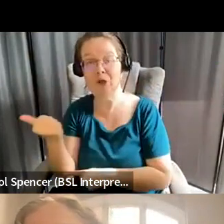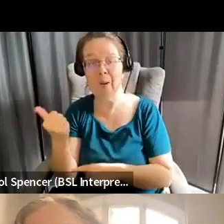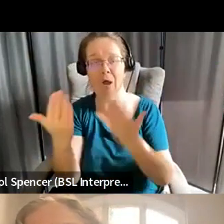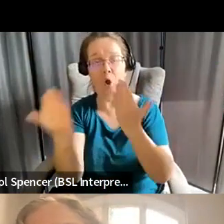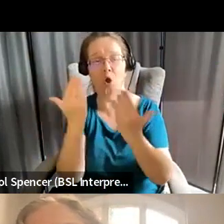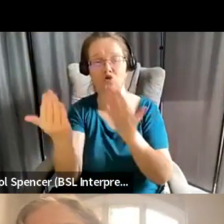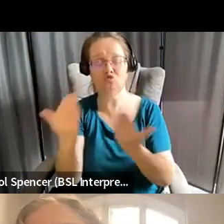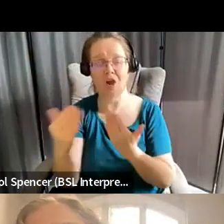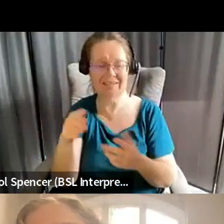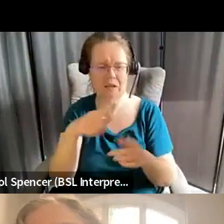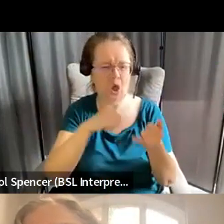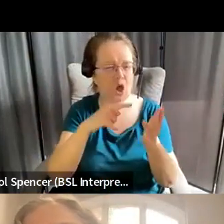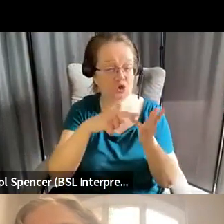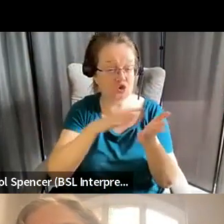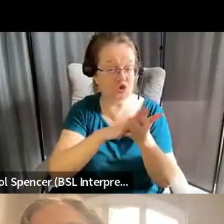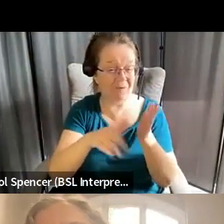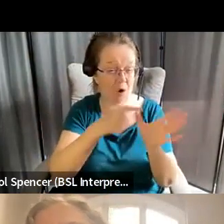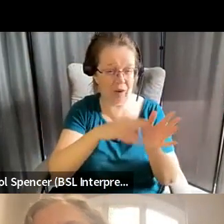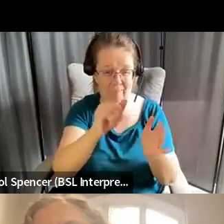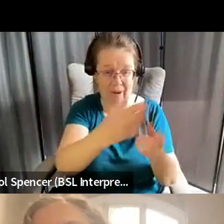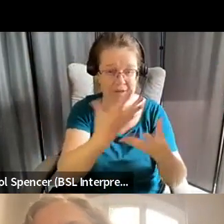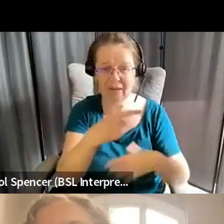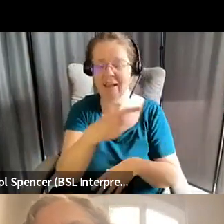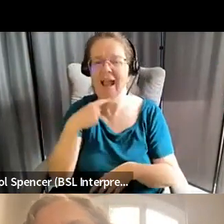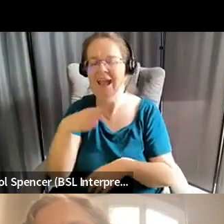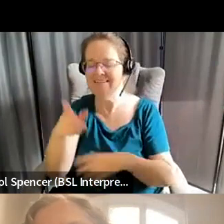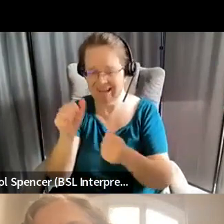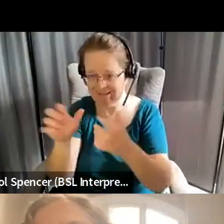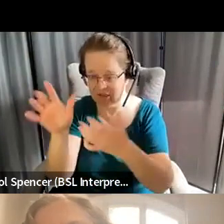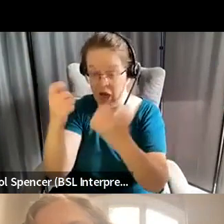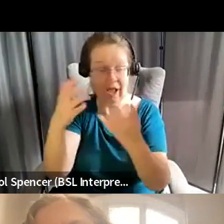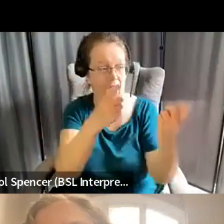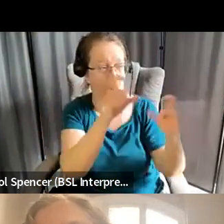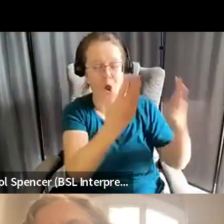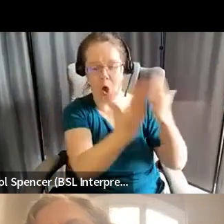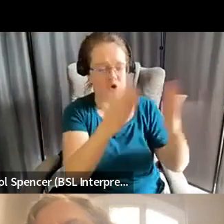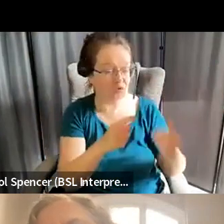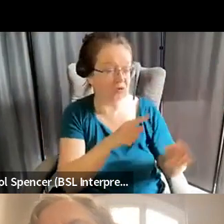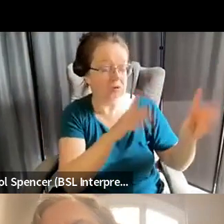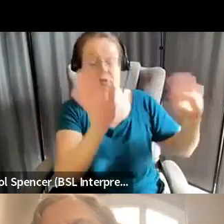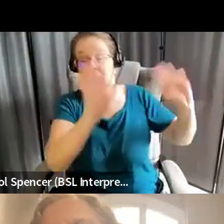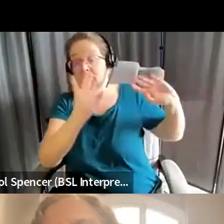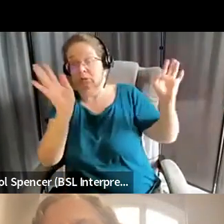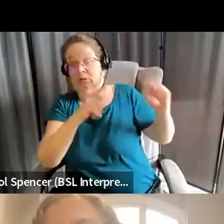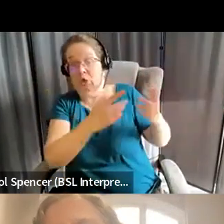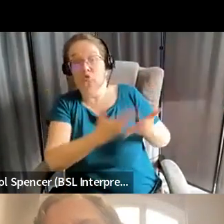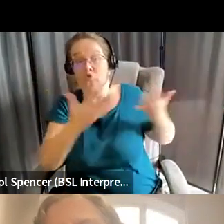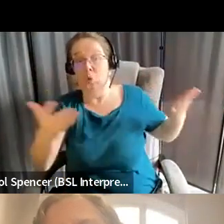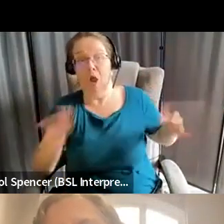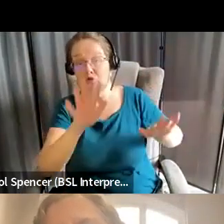colors, Siobhan, this might be something you've experienced, it can actually make things harder to read, and actually having too much contrast